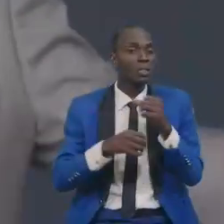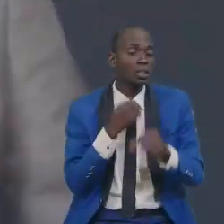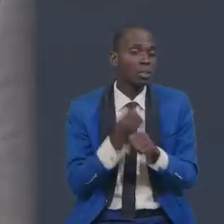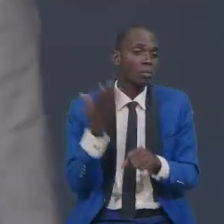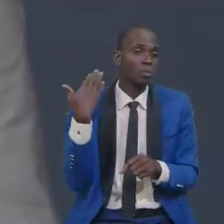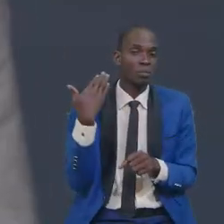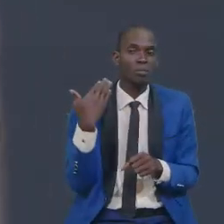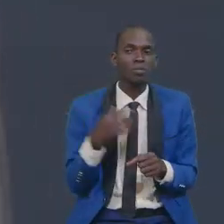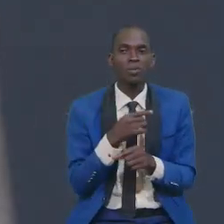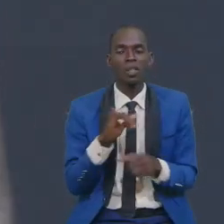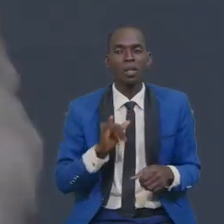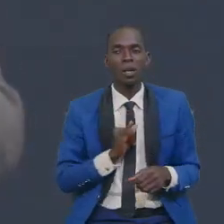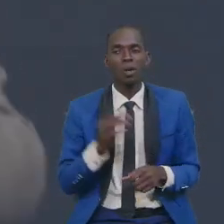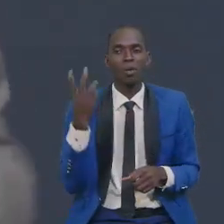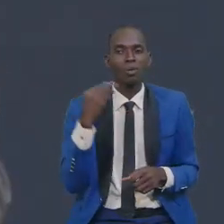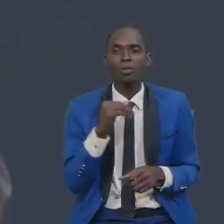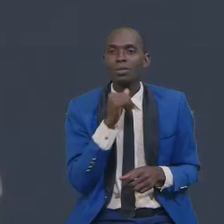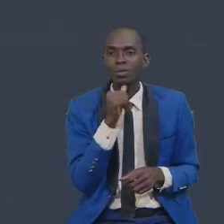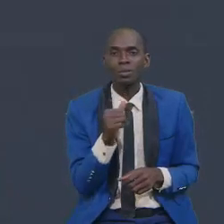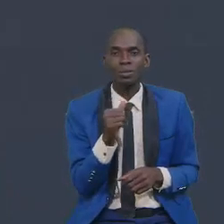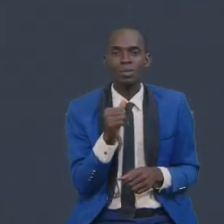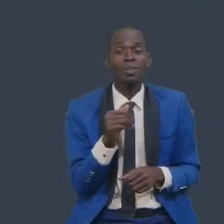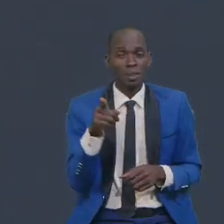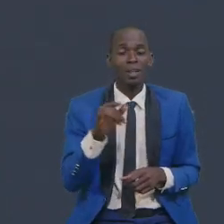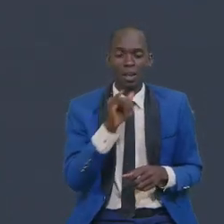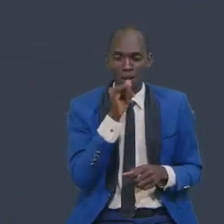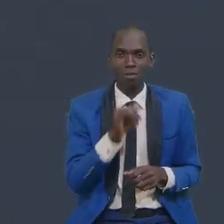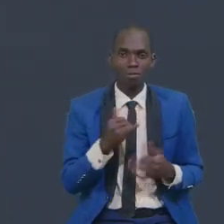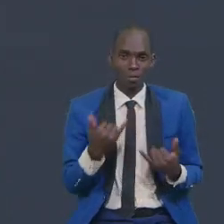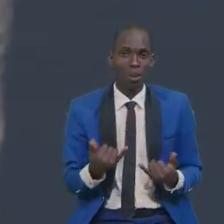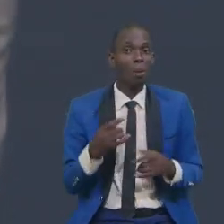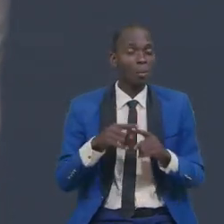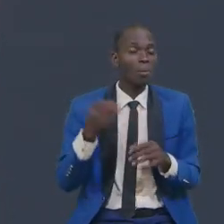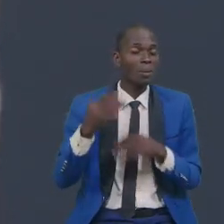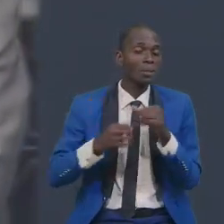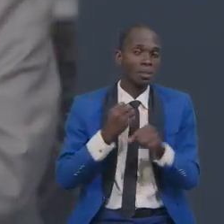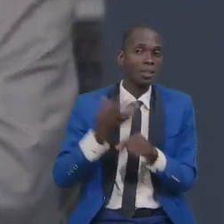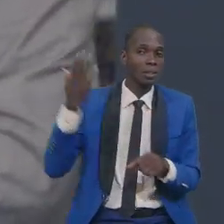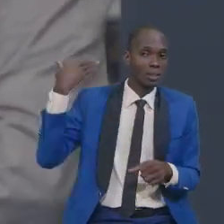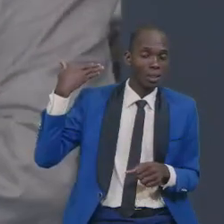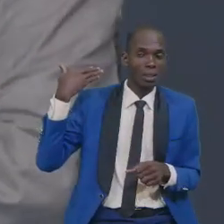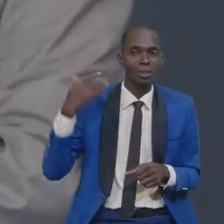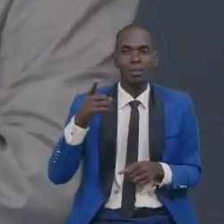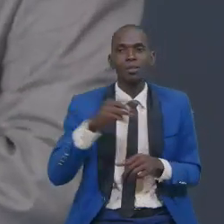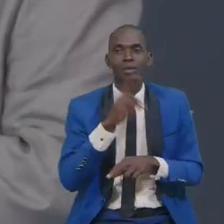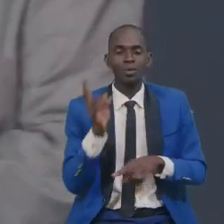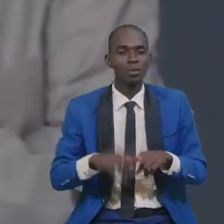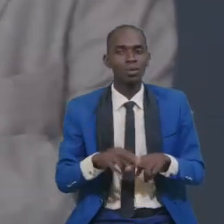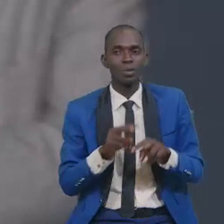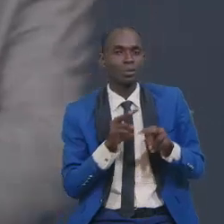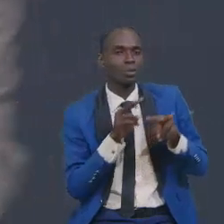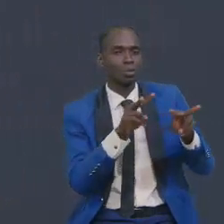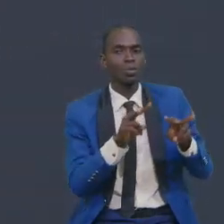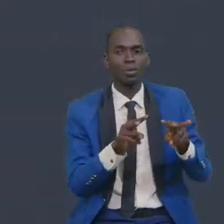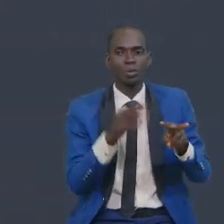was not like I am now many many years ago I used to watch the boxers